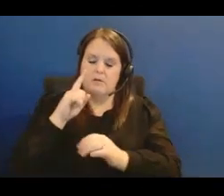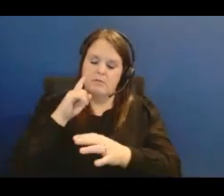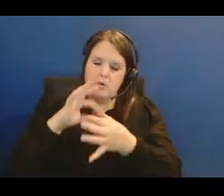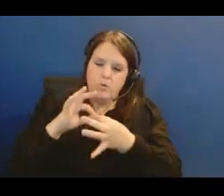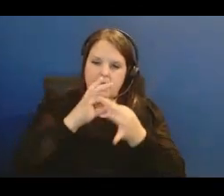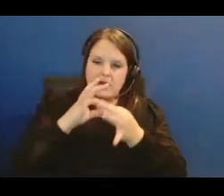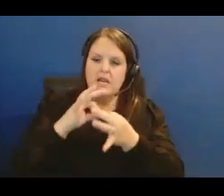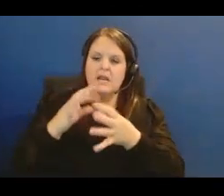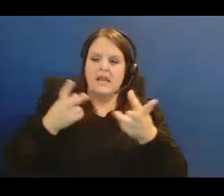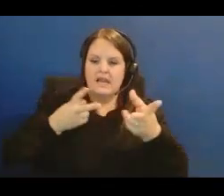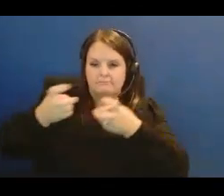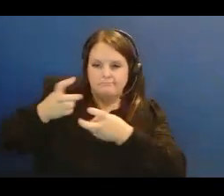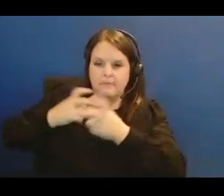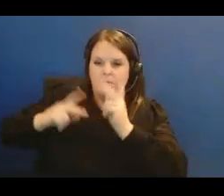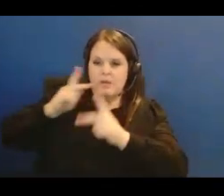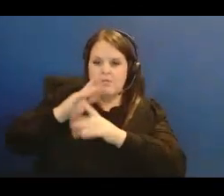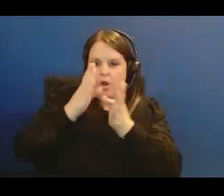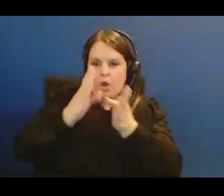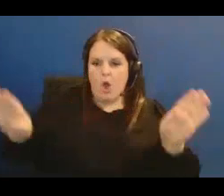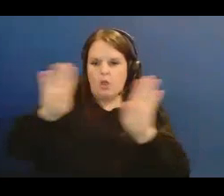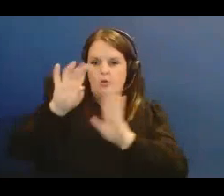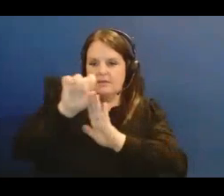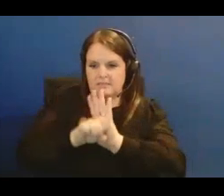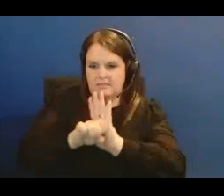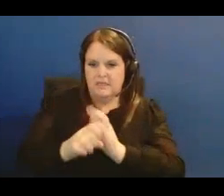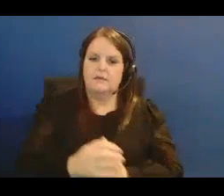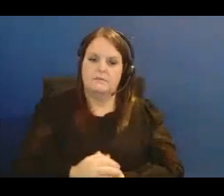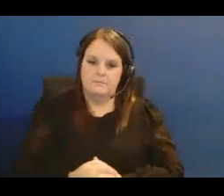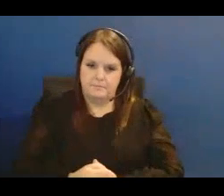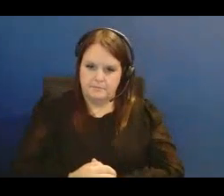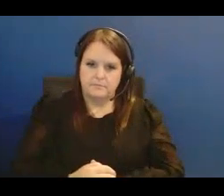system. Next slide, please.